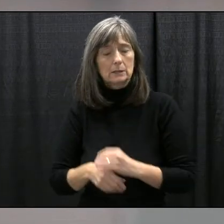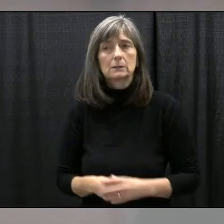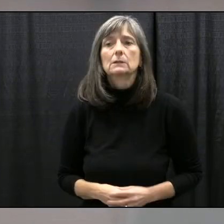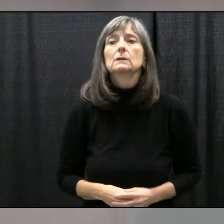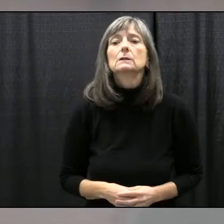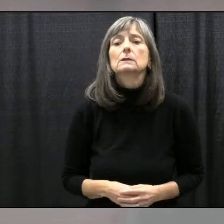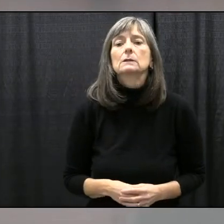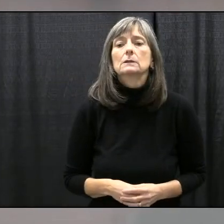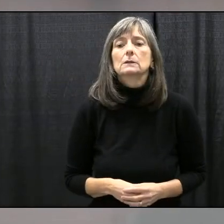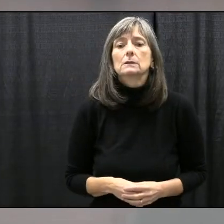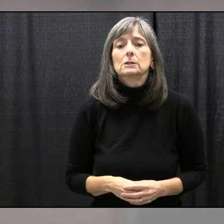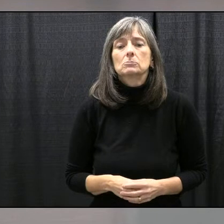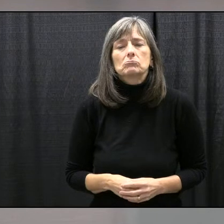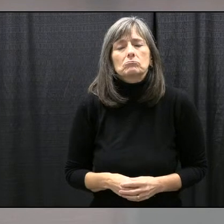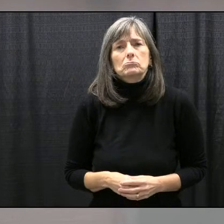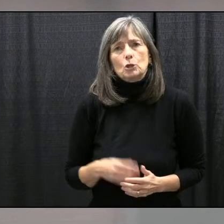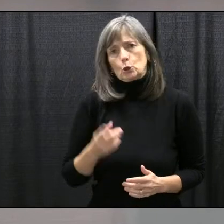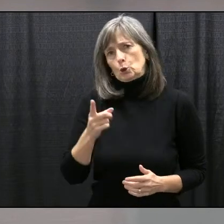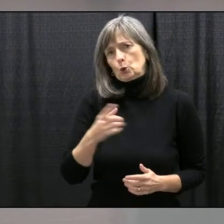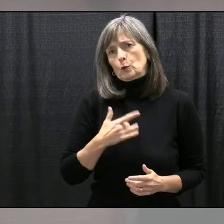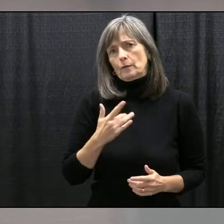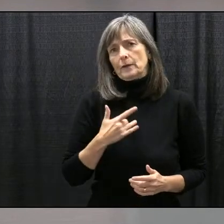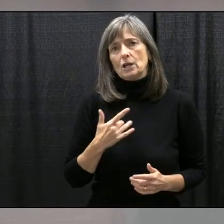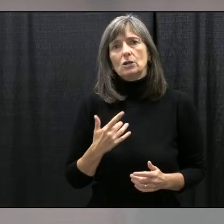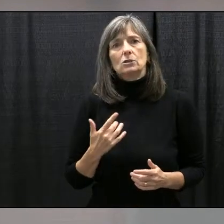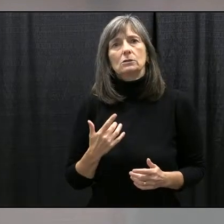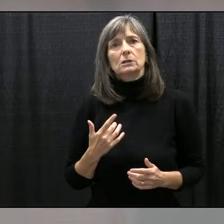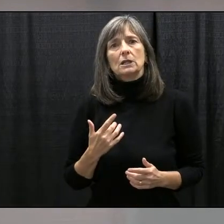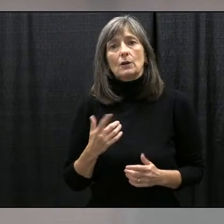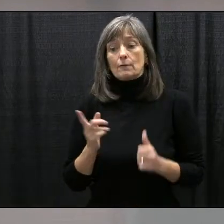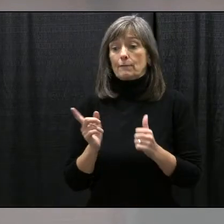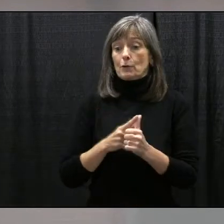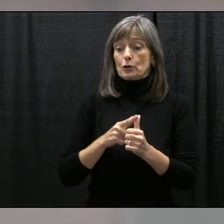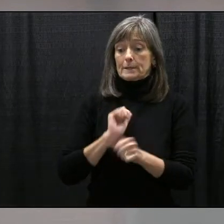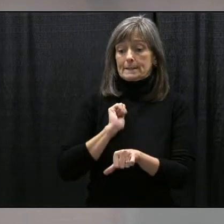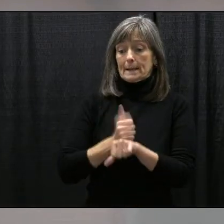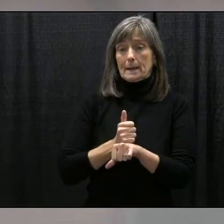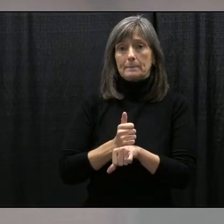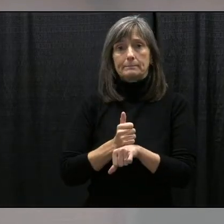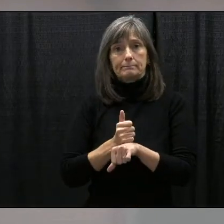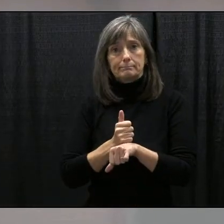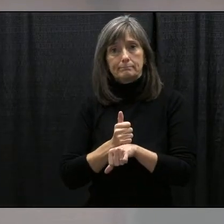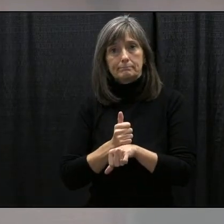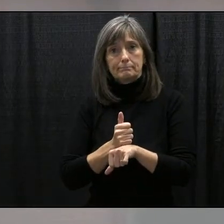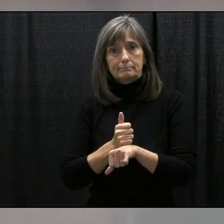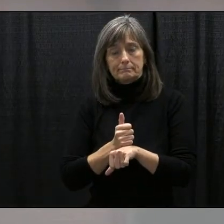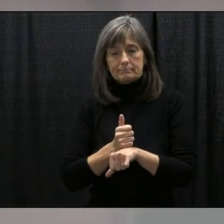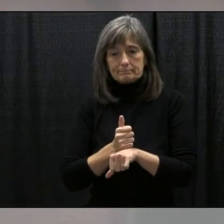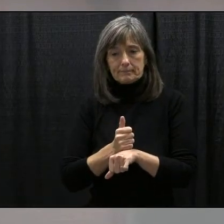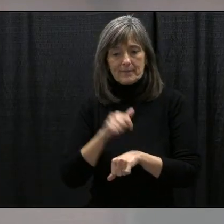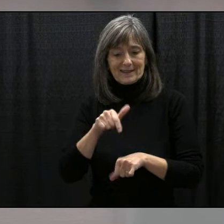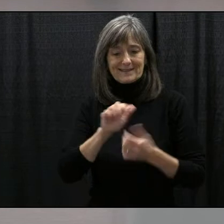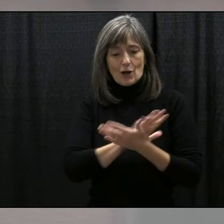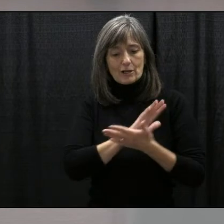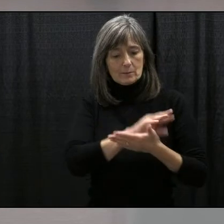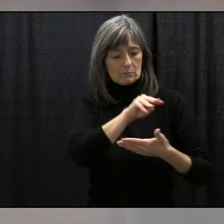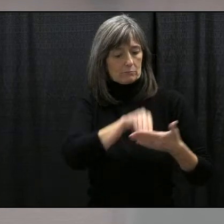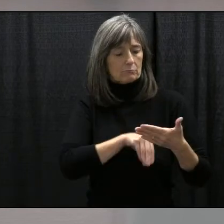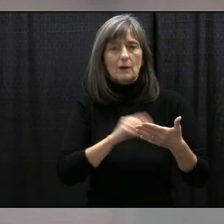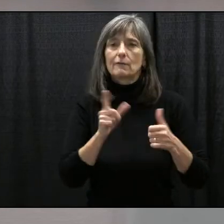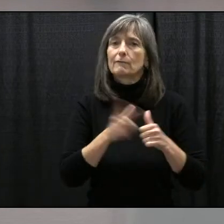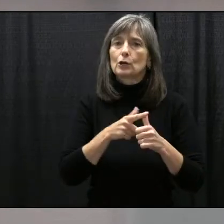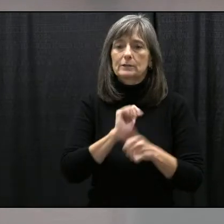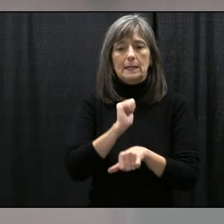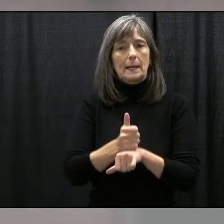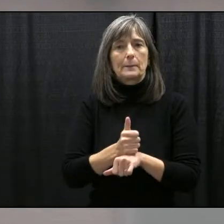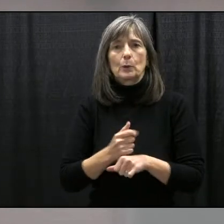you expect will be the most immediate implementation from this document that Newfoundlanders and Labradorians might reap the benefits